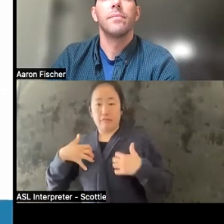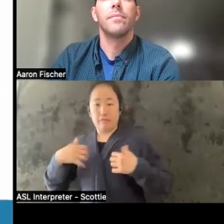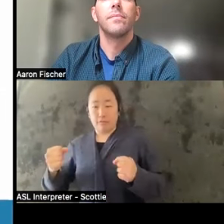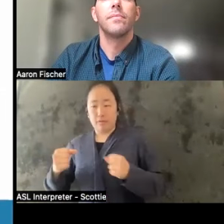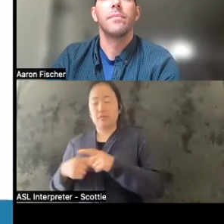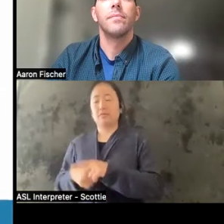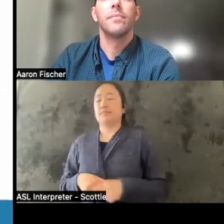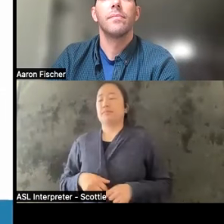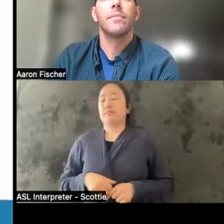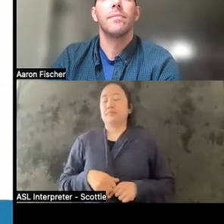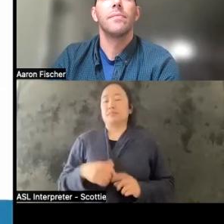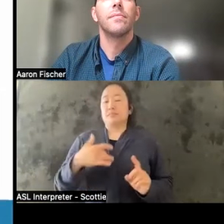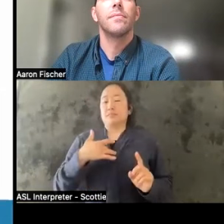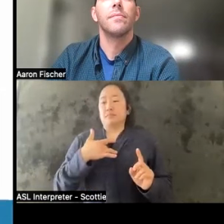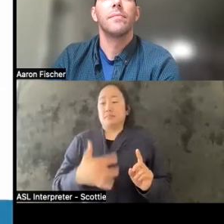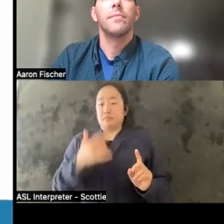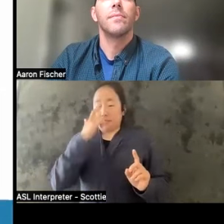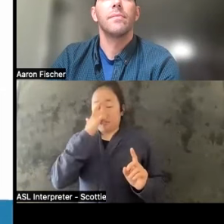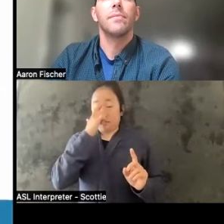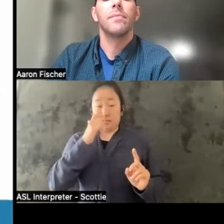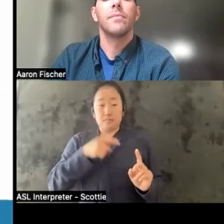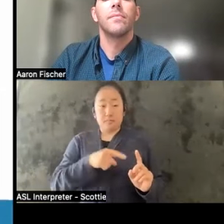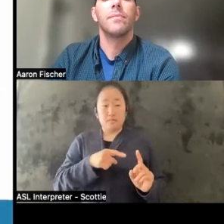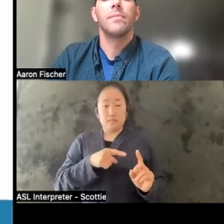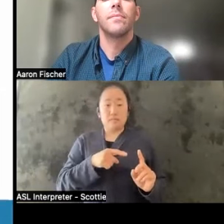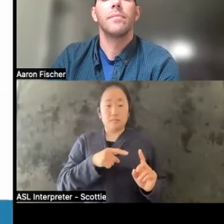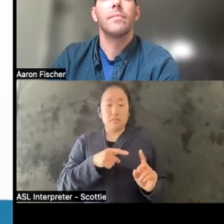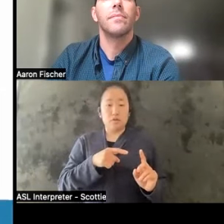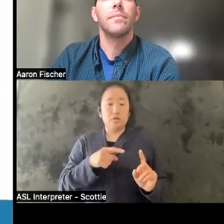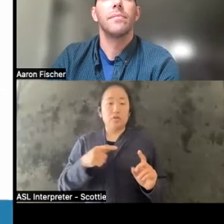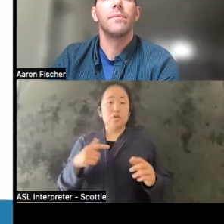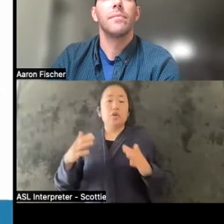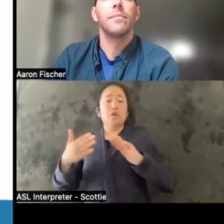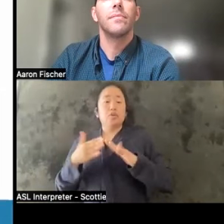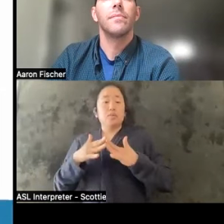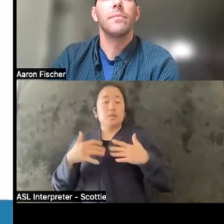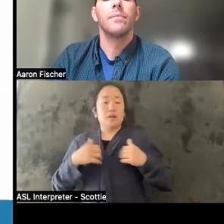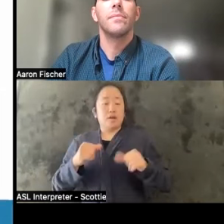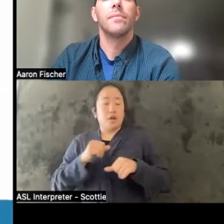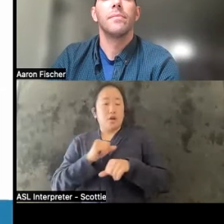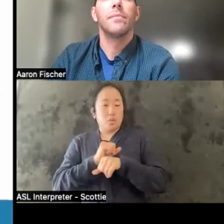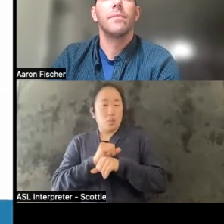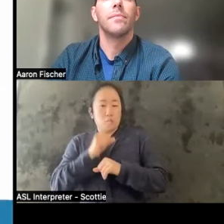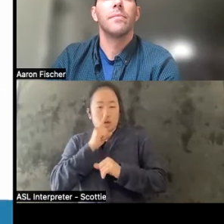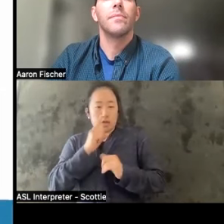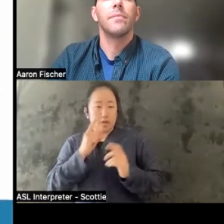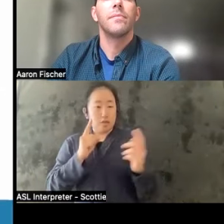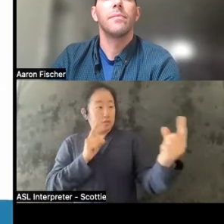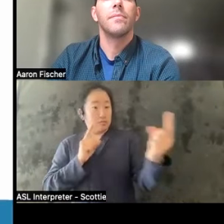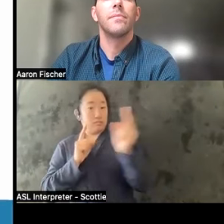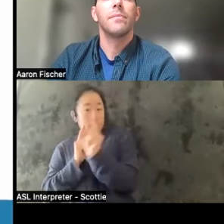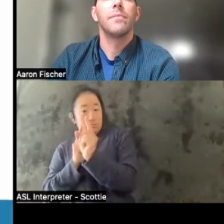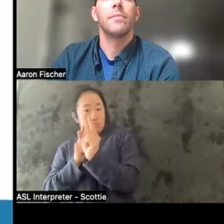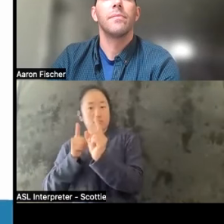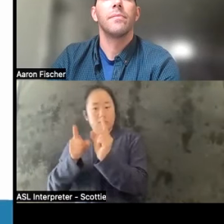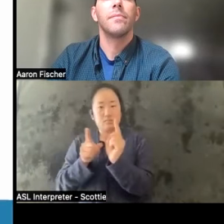community health workers first and foremost as their trusted healthcare provider. And having the community